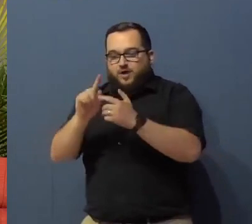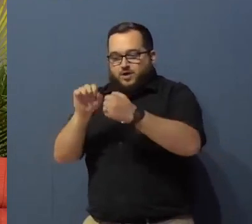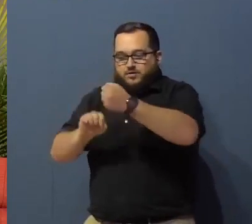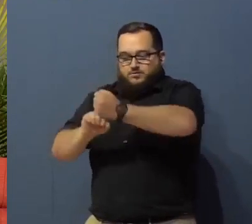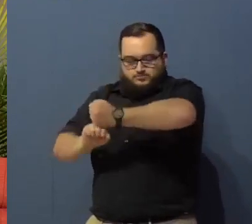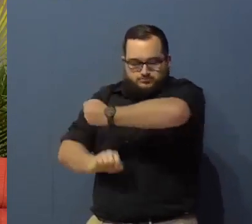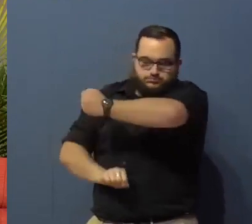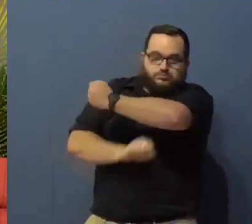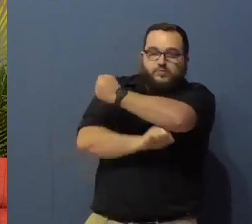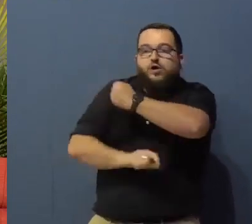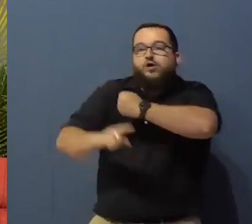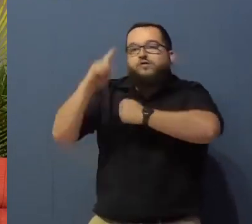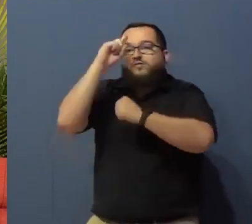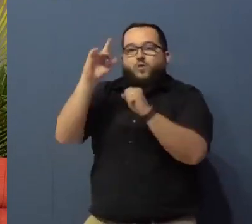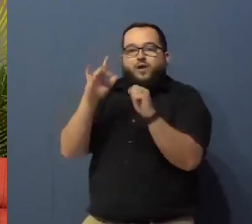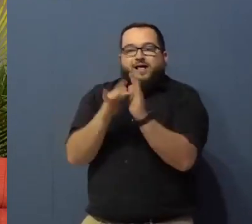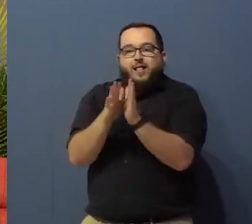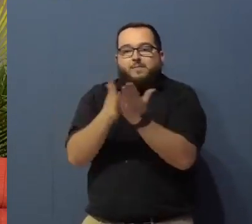biblical theology